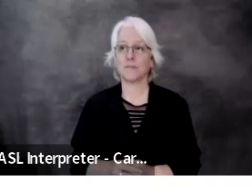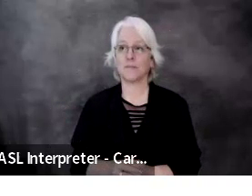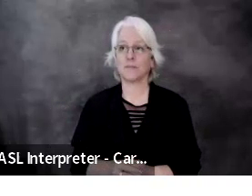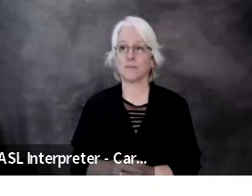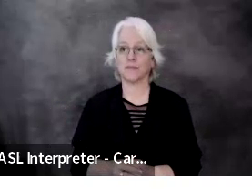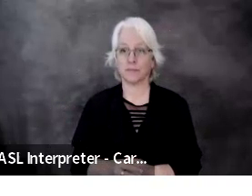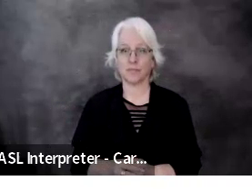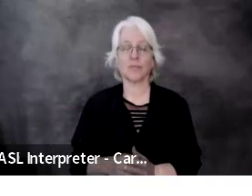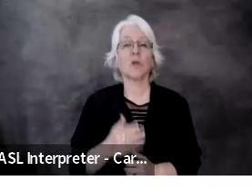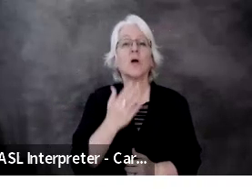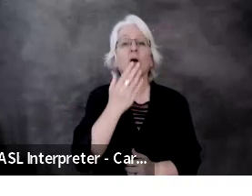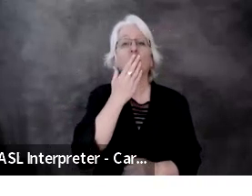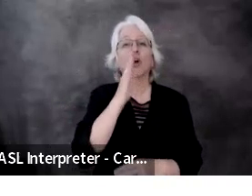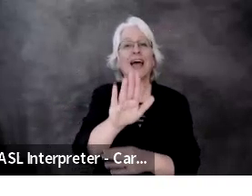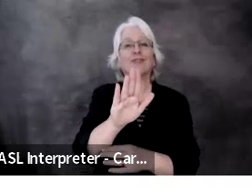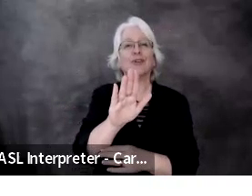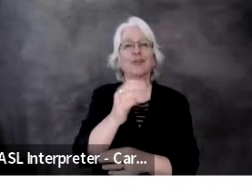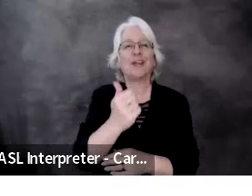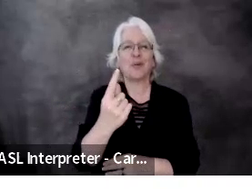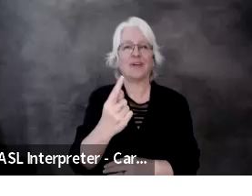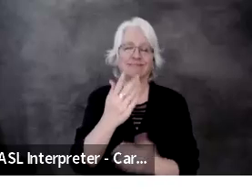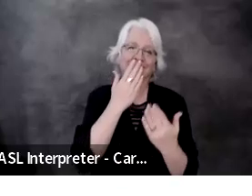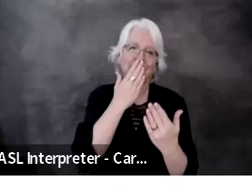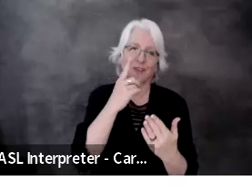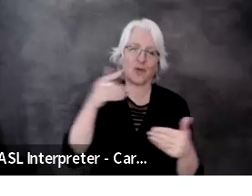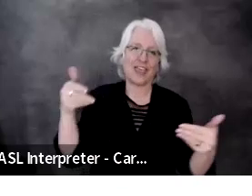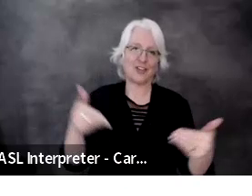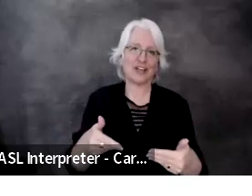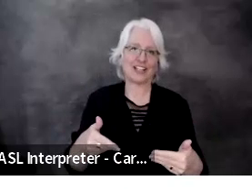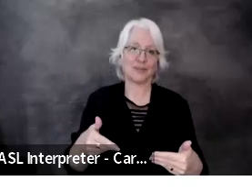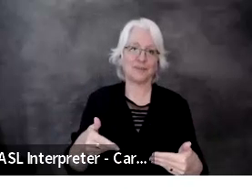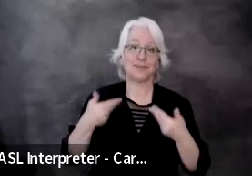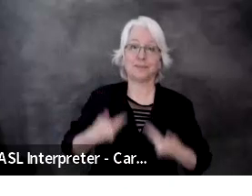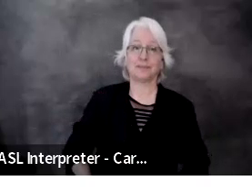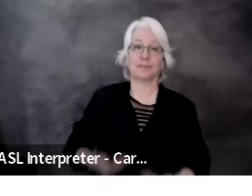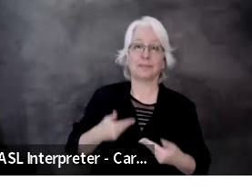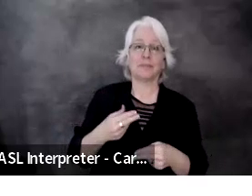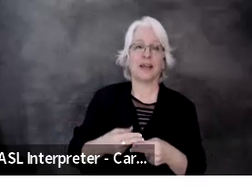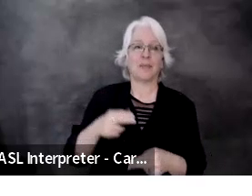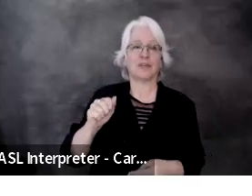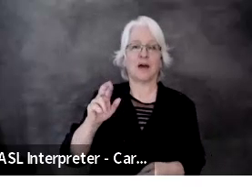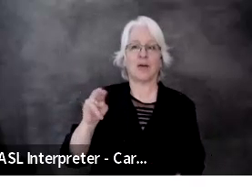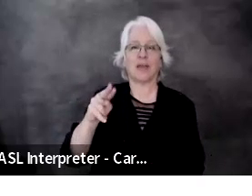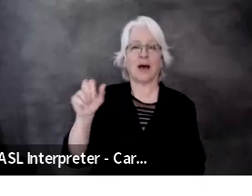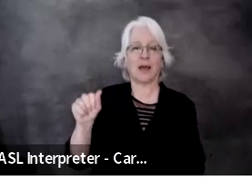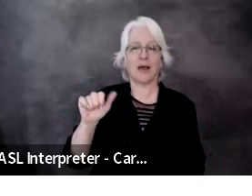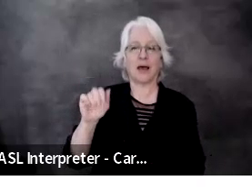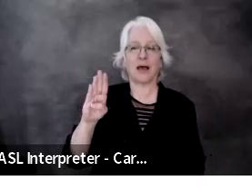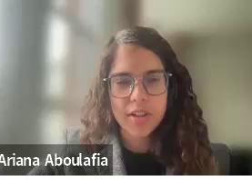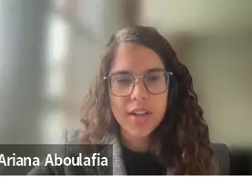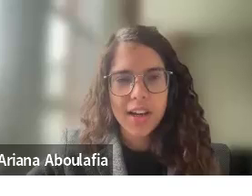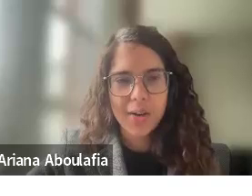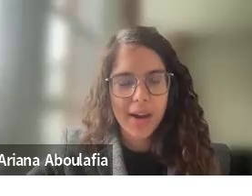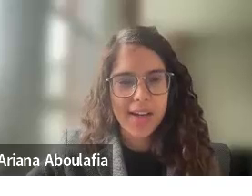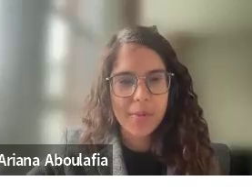Good afternoon, everyone, and thank you so much for the introduction. My name is Ariana Abulafi. I'll give a brief visual